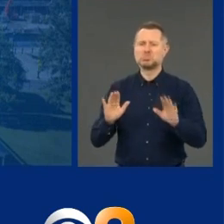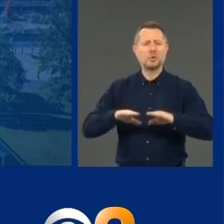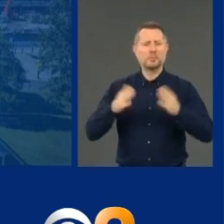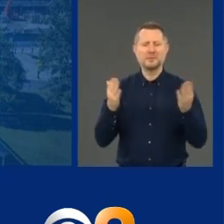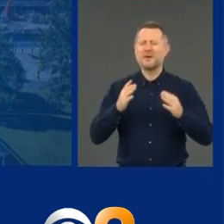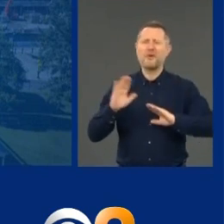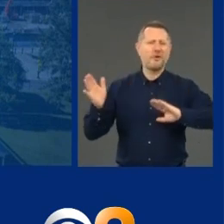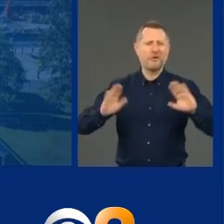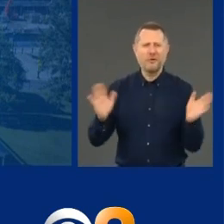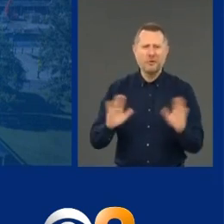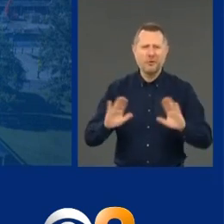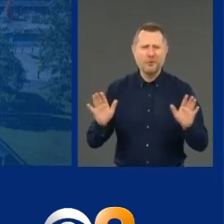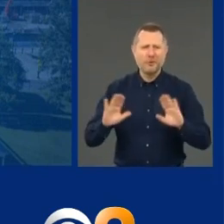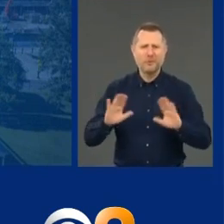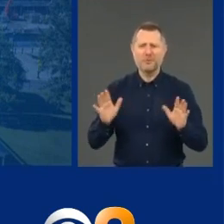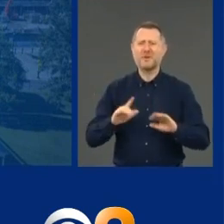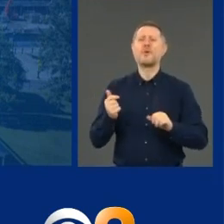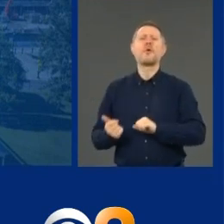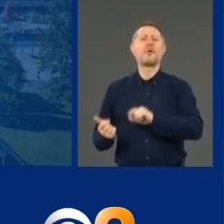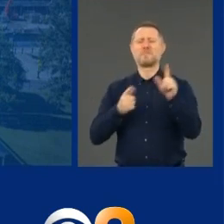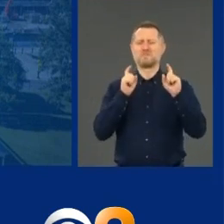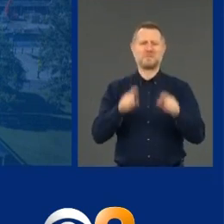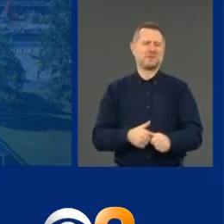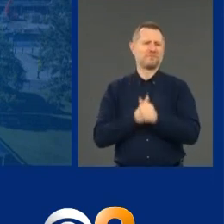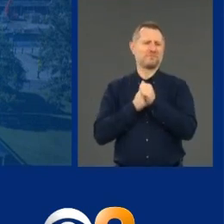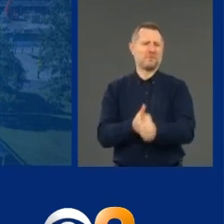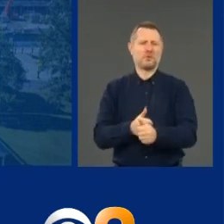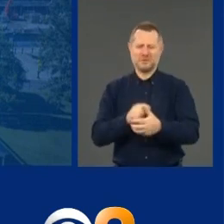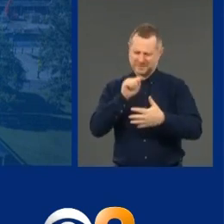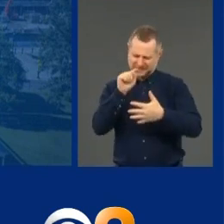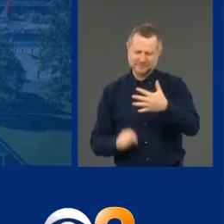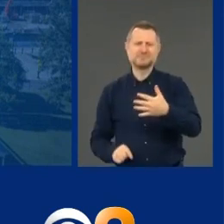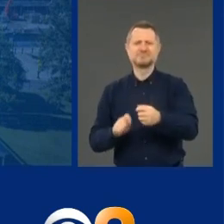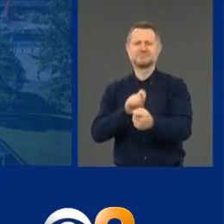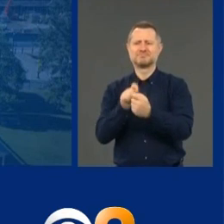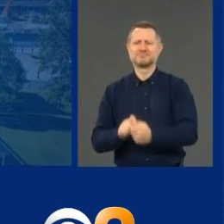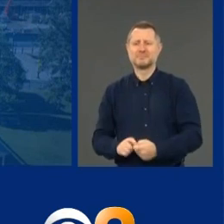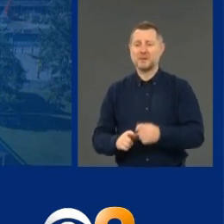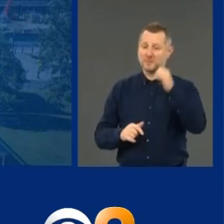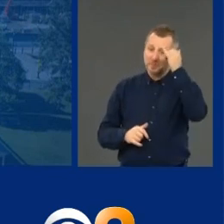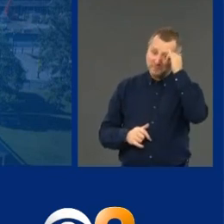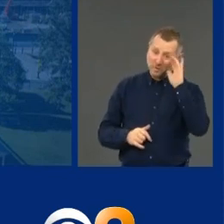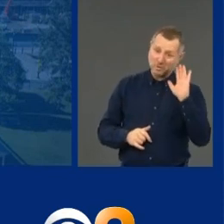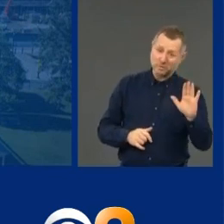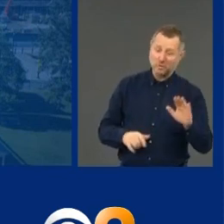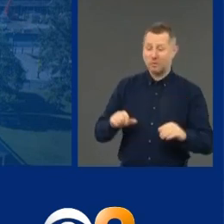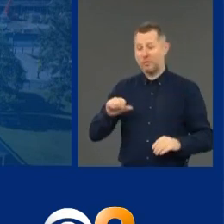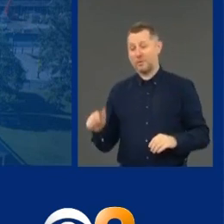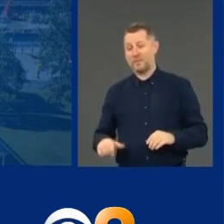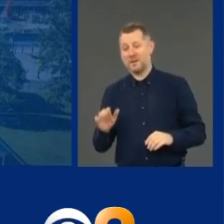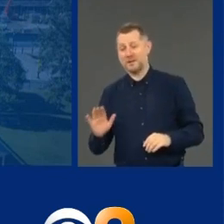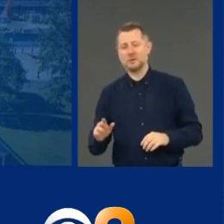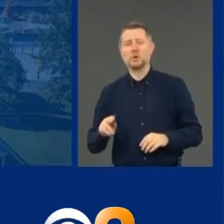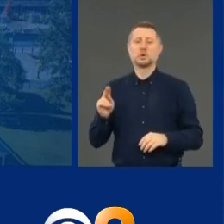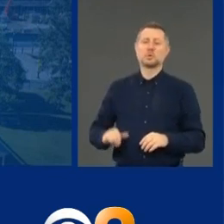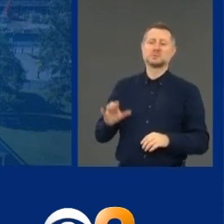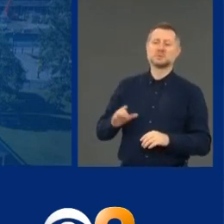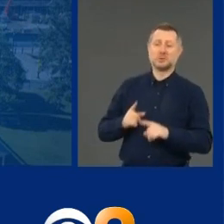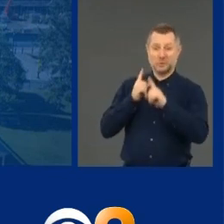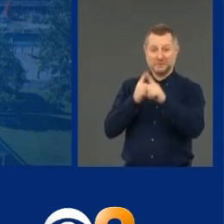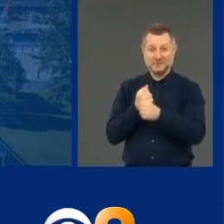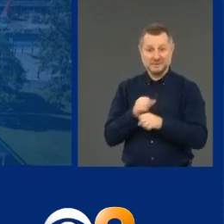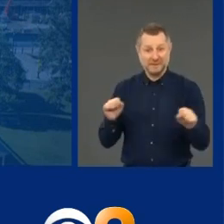local differences. What's safe in Buffalo is safe in Albany, is safe in New York City.